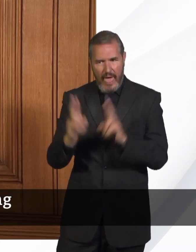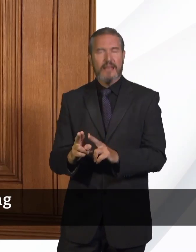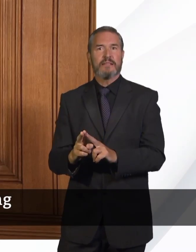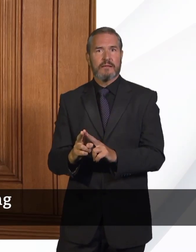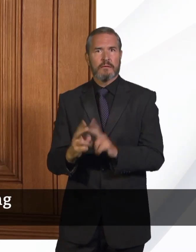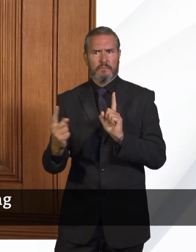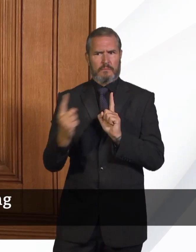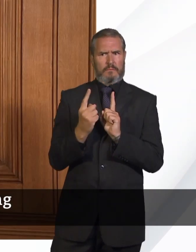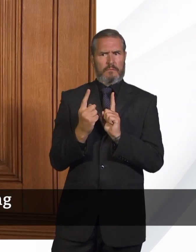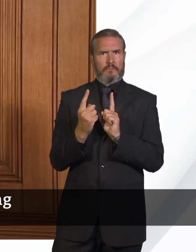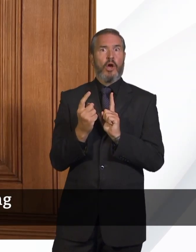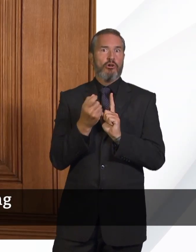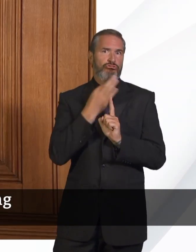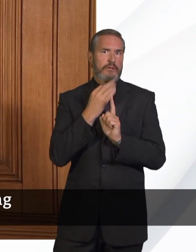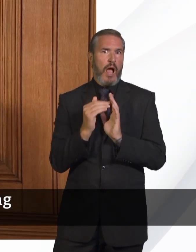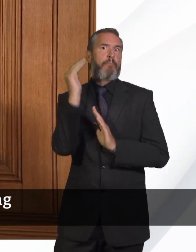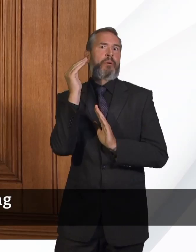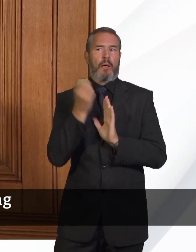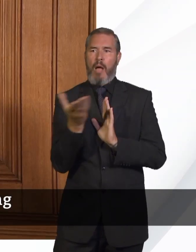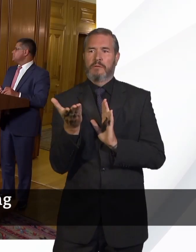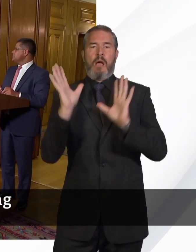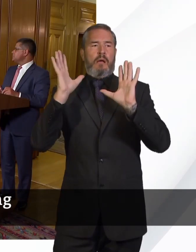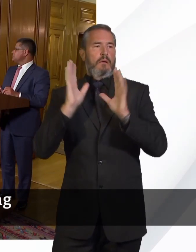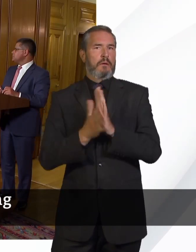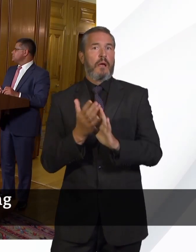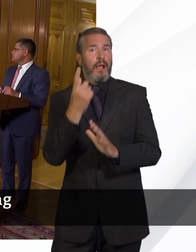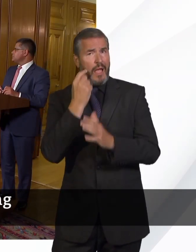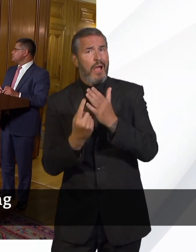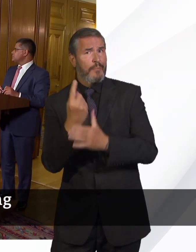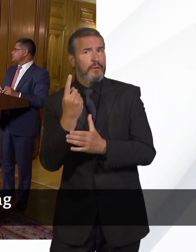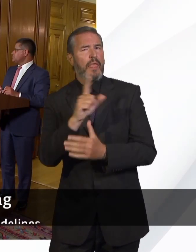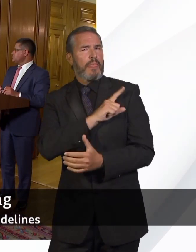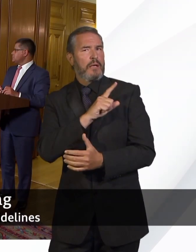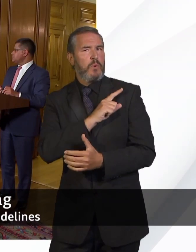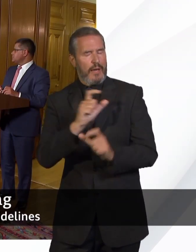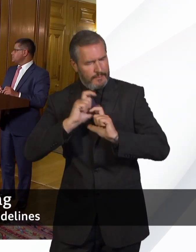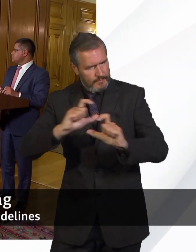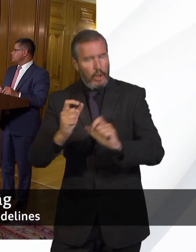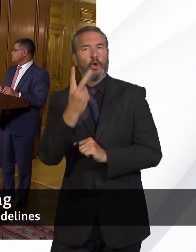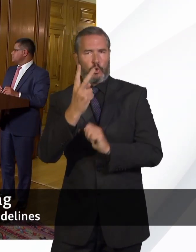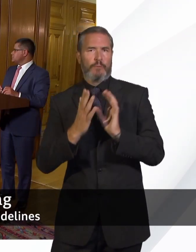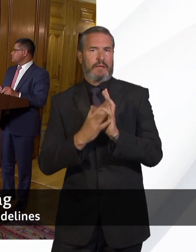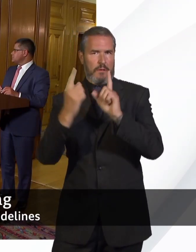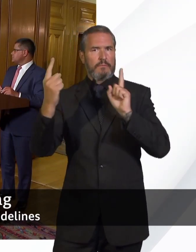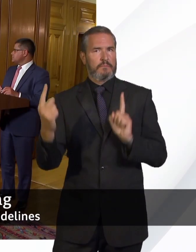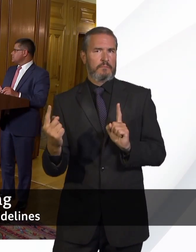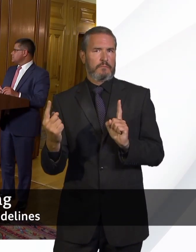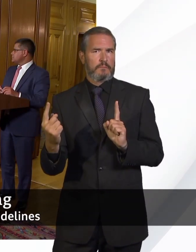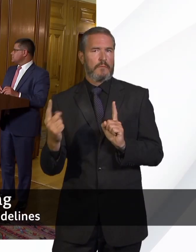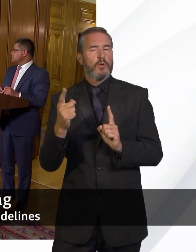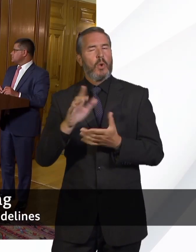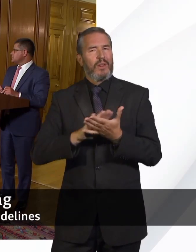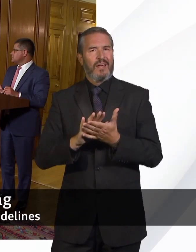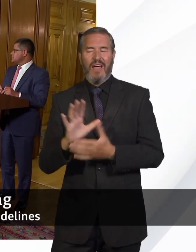than, say, 1.5 or 1 metre. So it requires a view both of the chance of